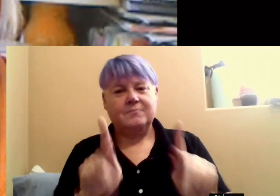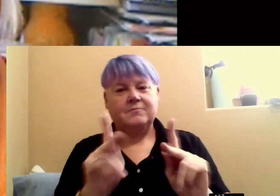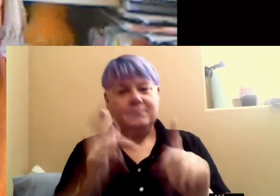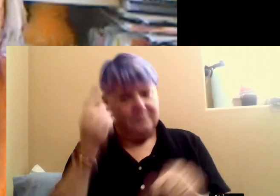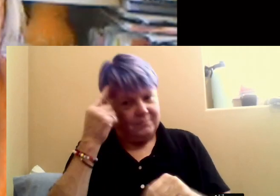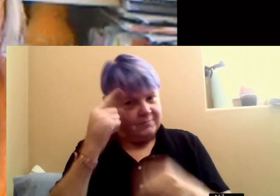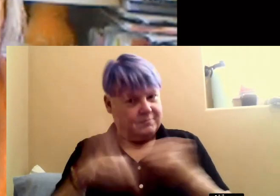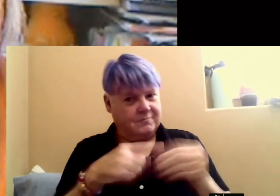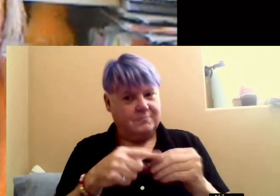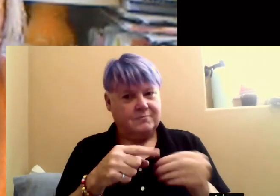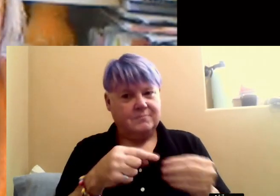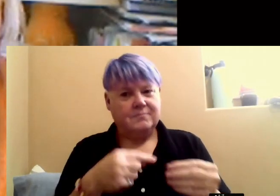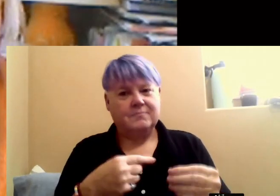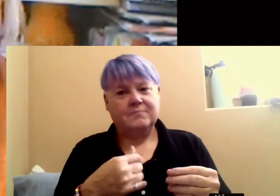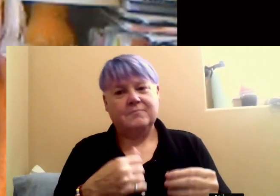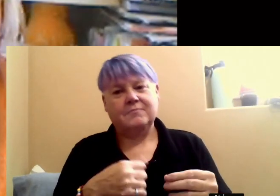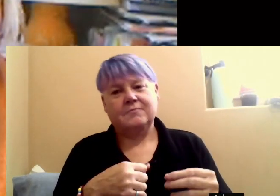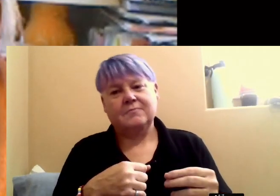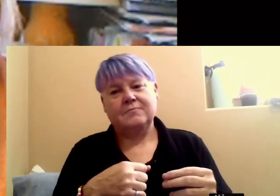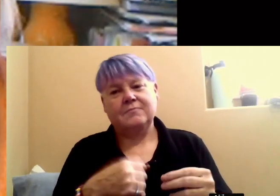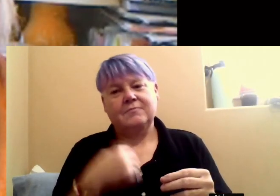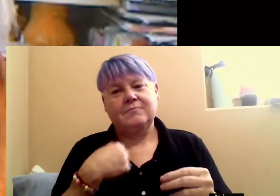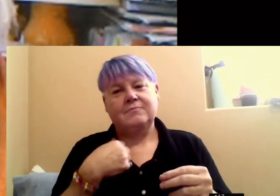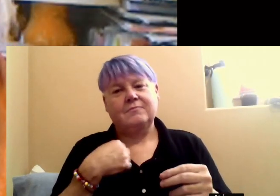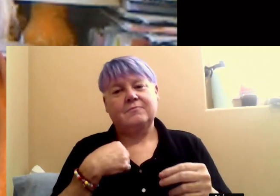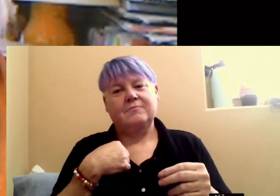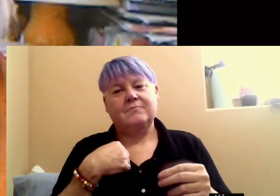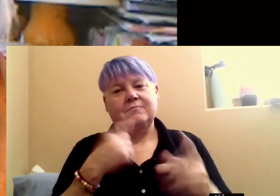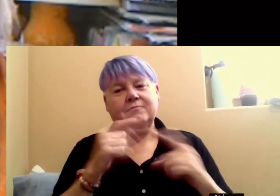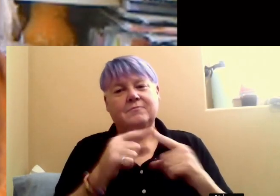doing it. So that's what I'm up to.